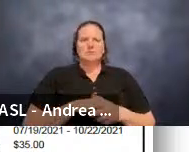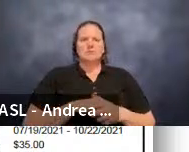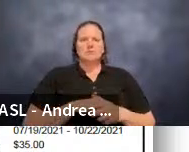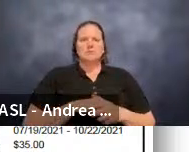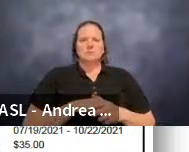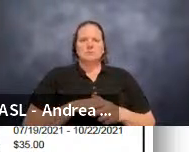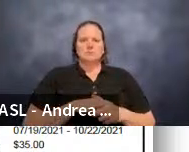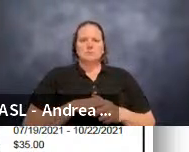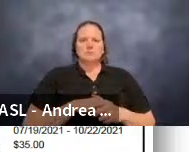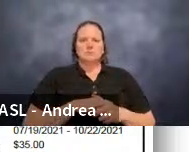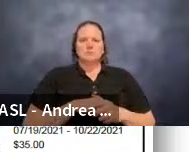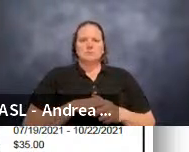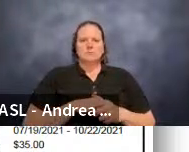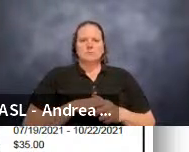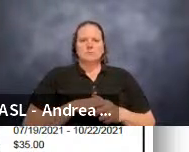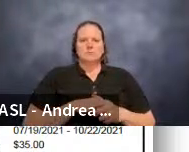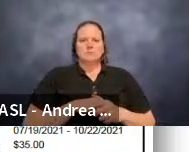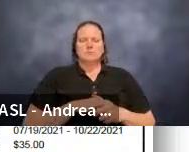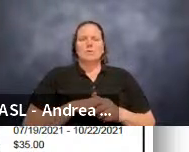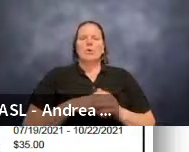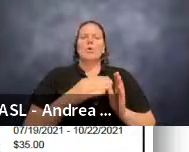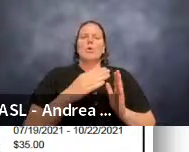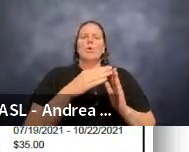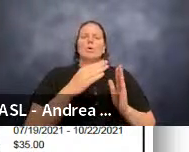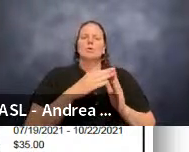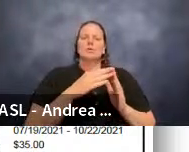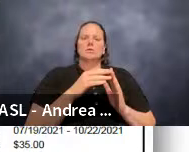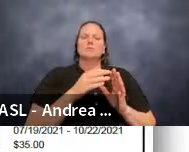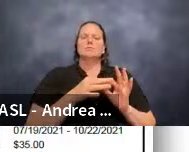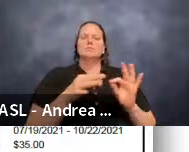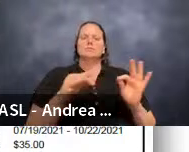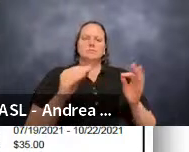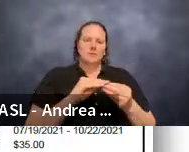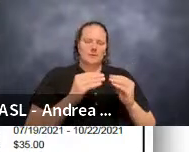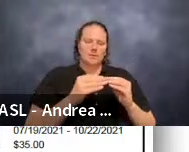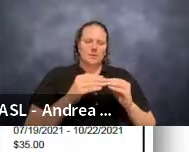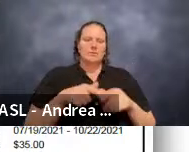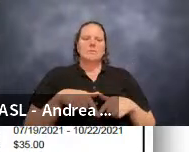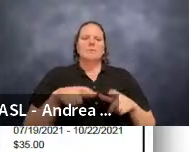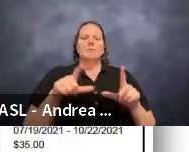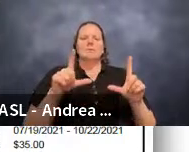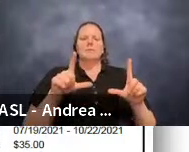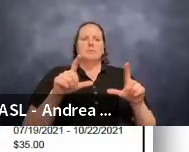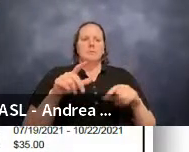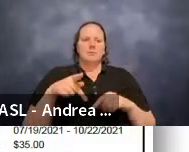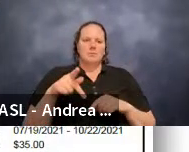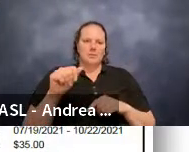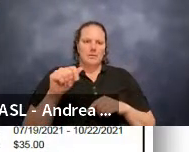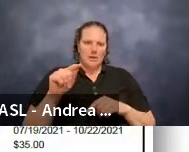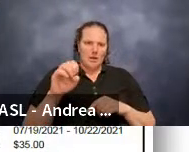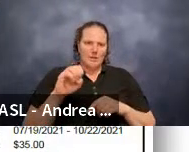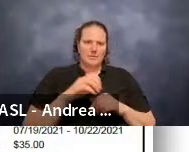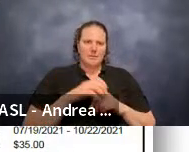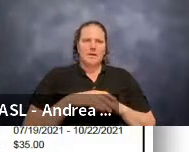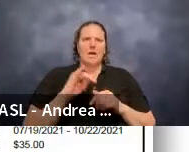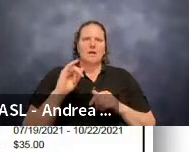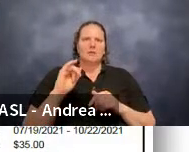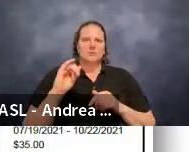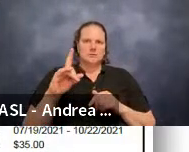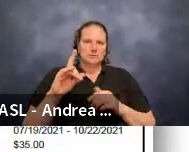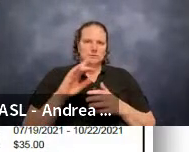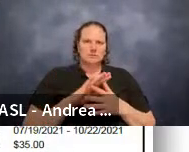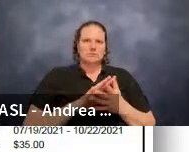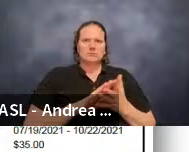your statement number. It has your plate, your customer ID, and the billing period of which it's a part, and then the amount that's